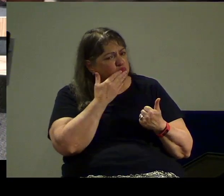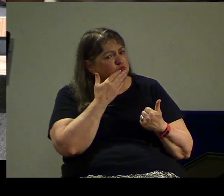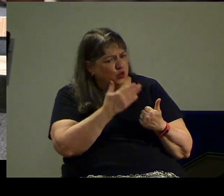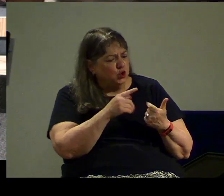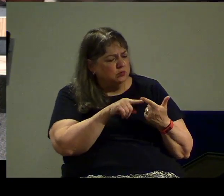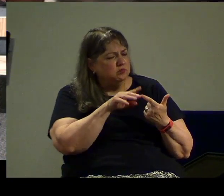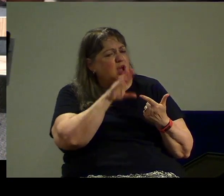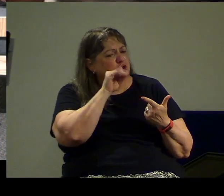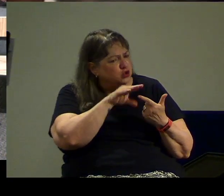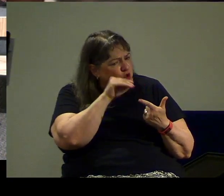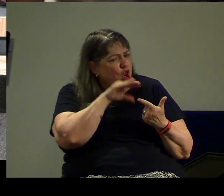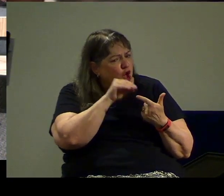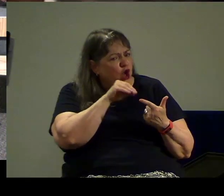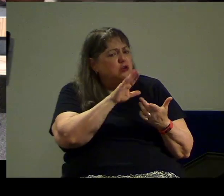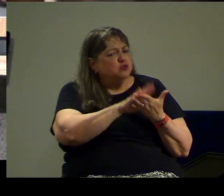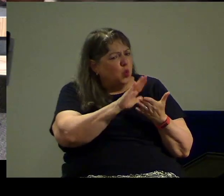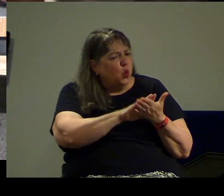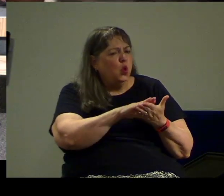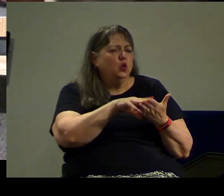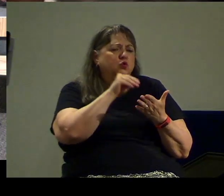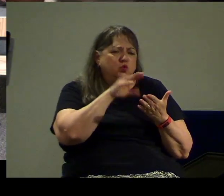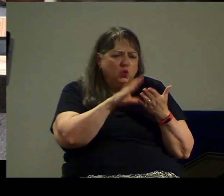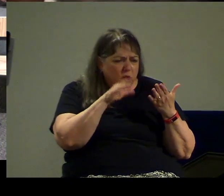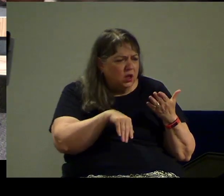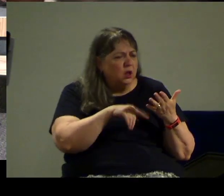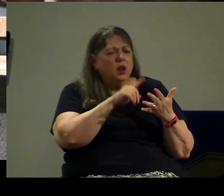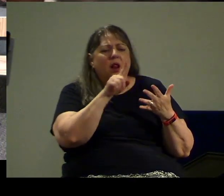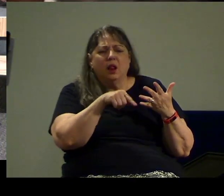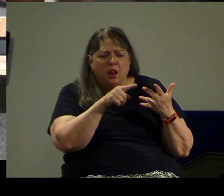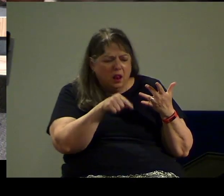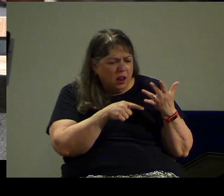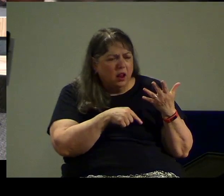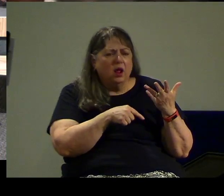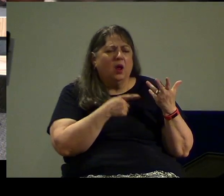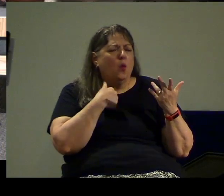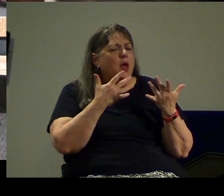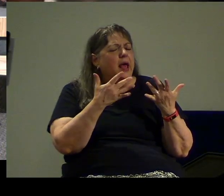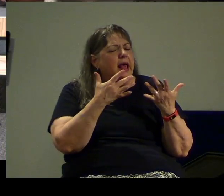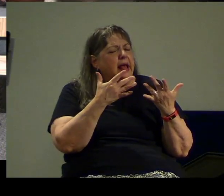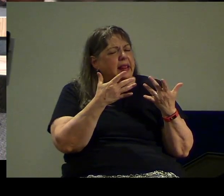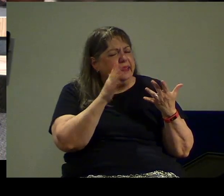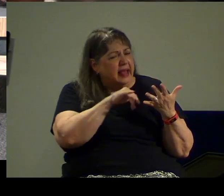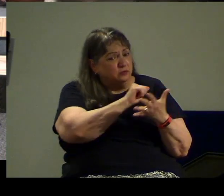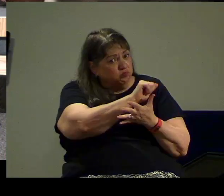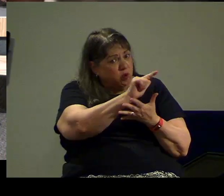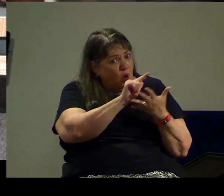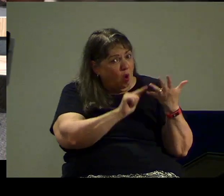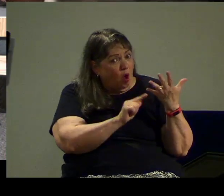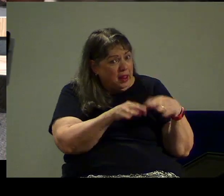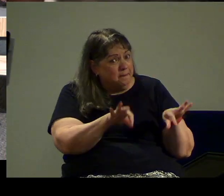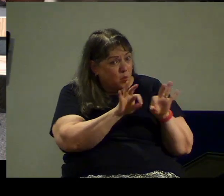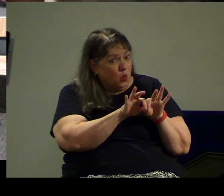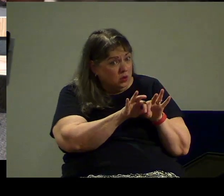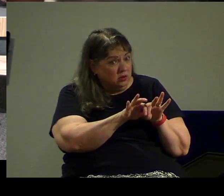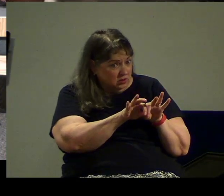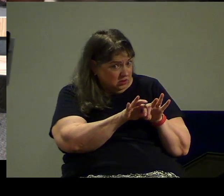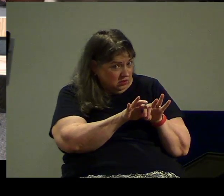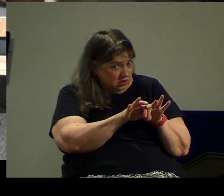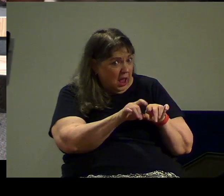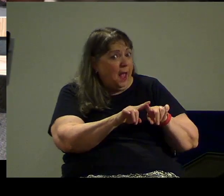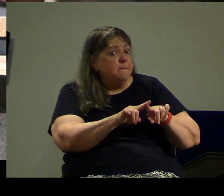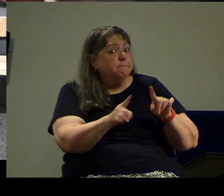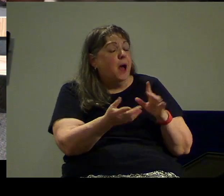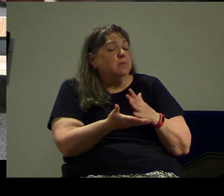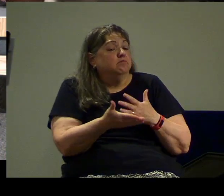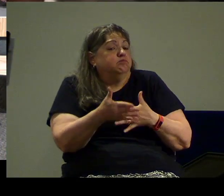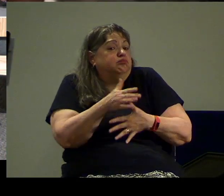It's good to go to school and pursue whatever it is you're pursuing and gain knowledge in that area. That's all good. But